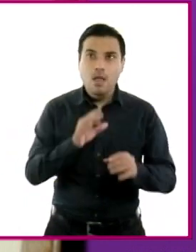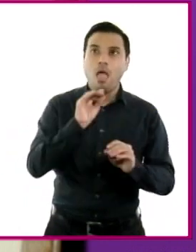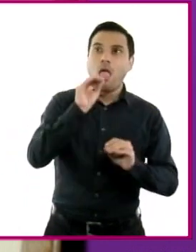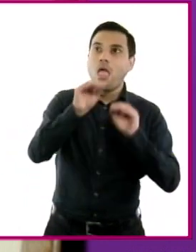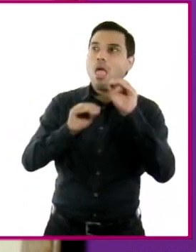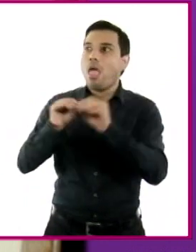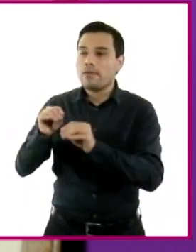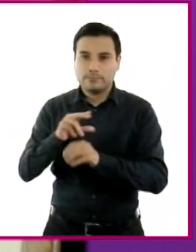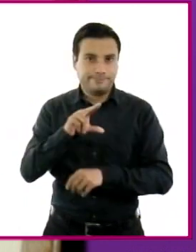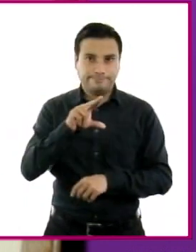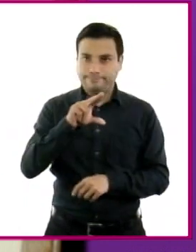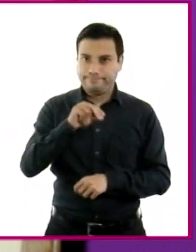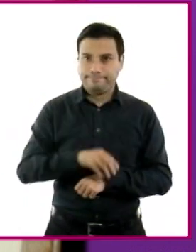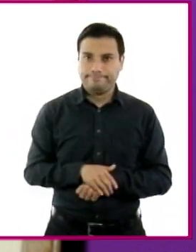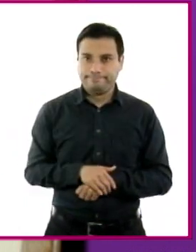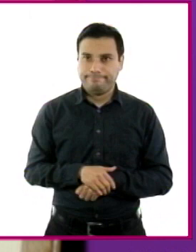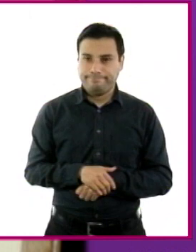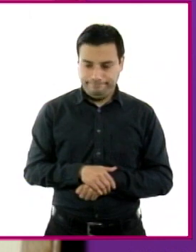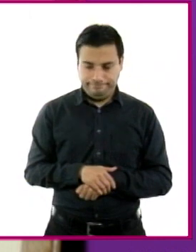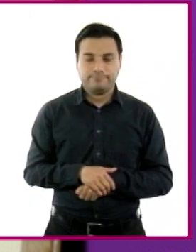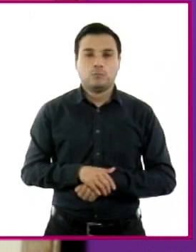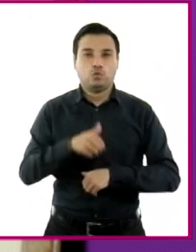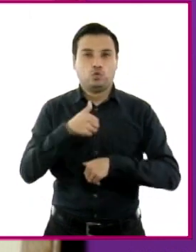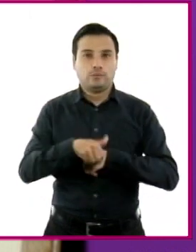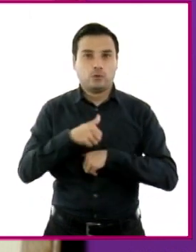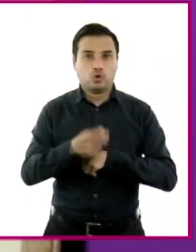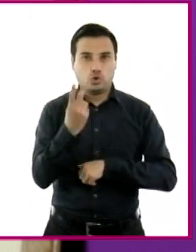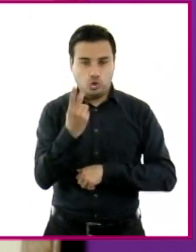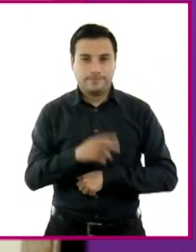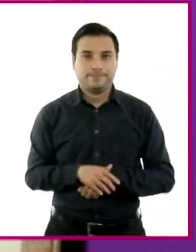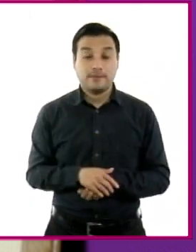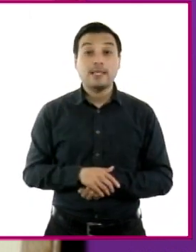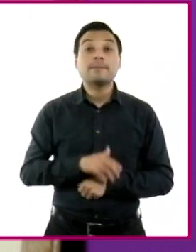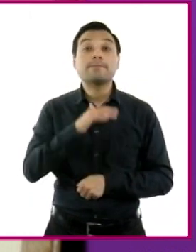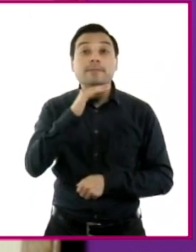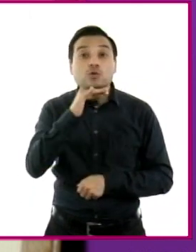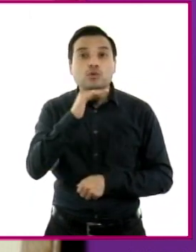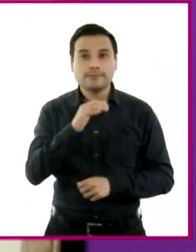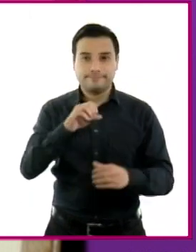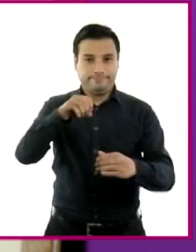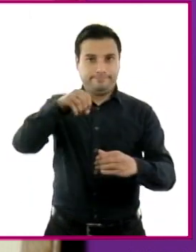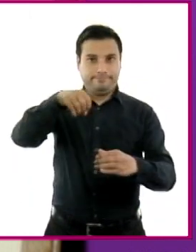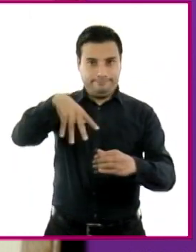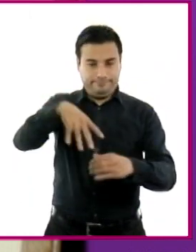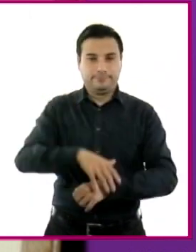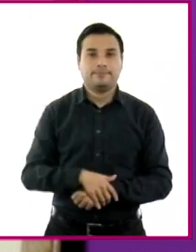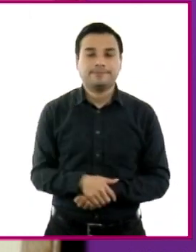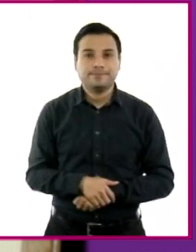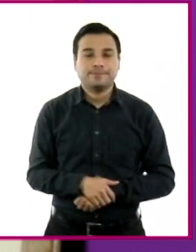places. 2. Please throw trash in the waste basket.